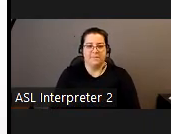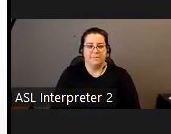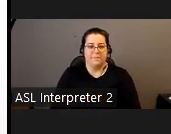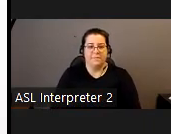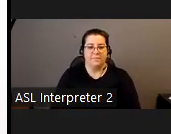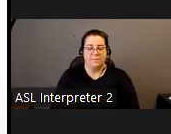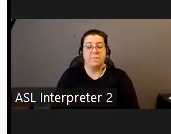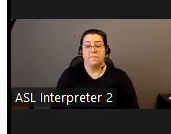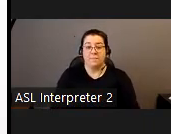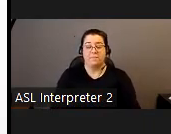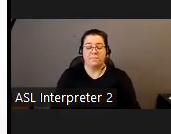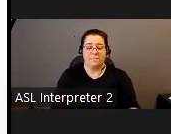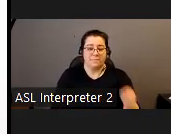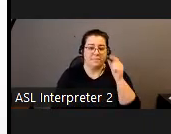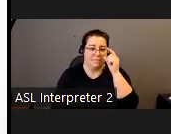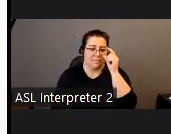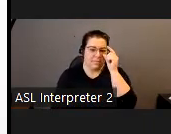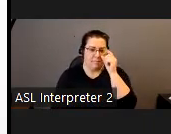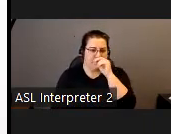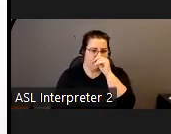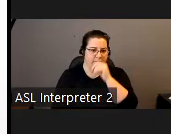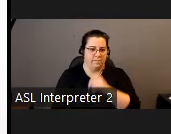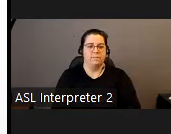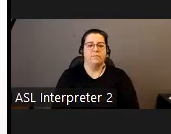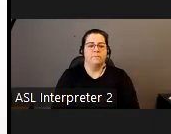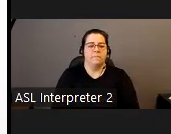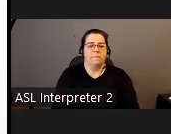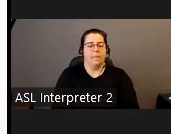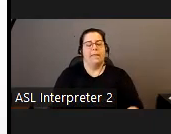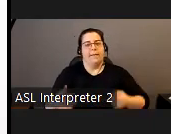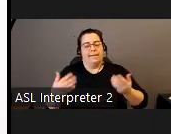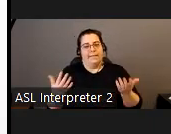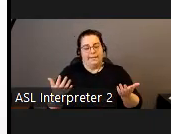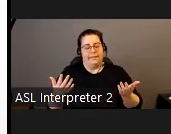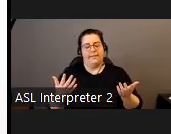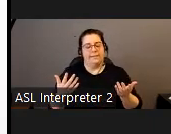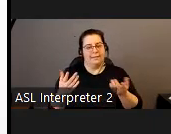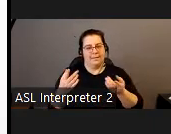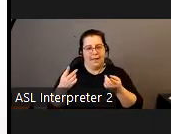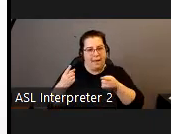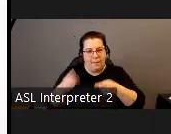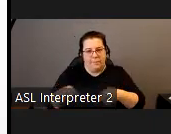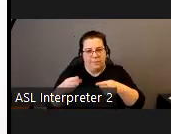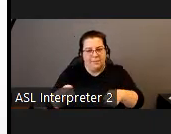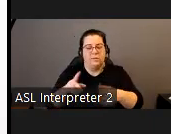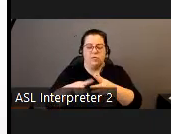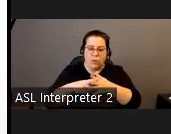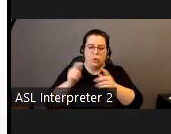Yeah, so this is still borne out. I do think this is changing, but the